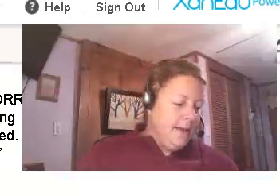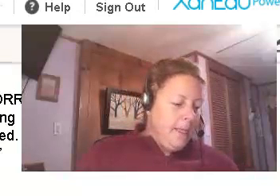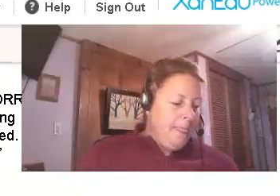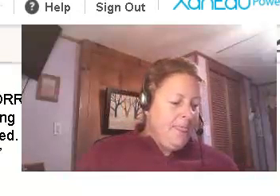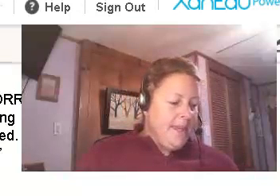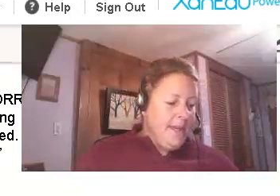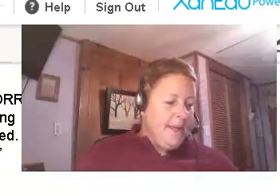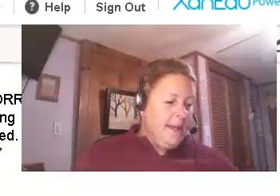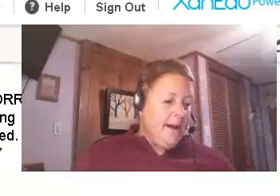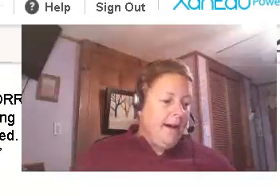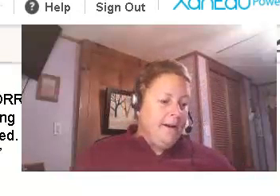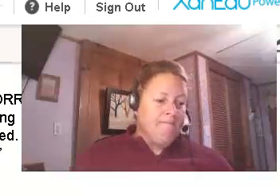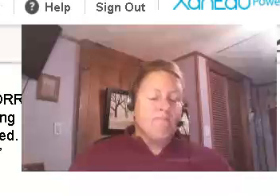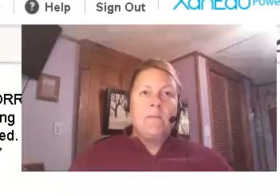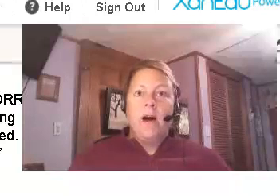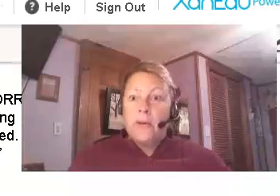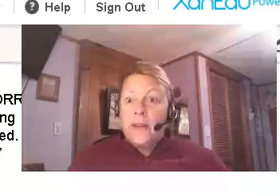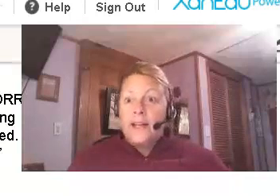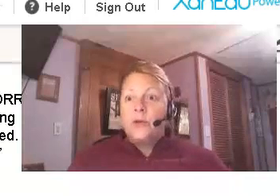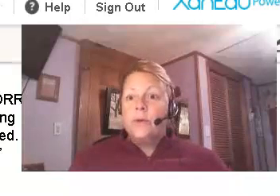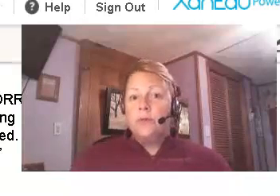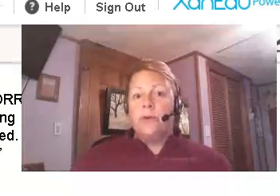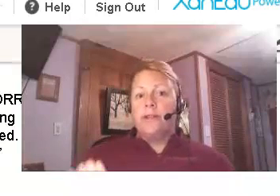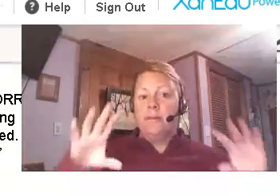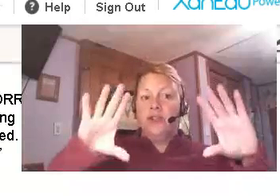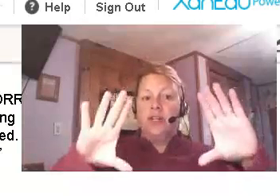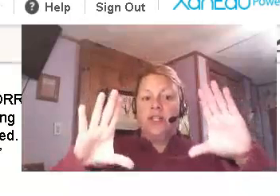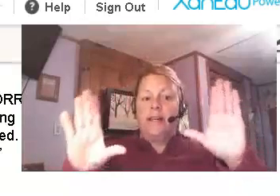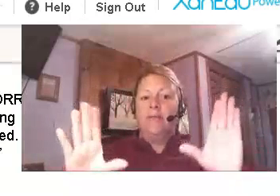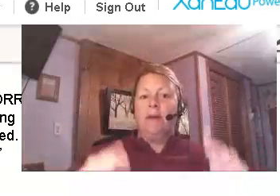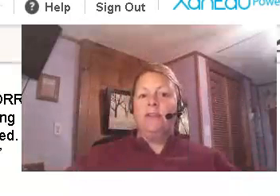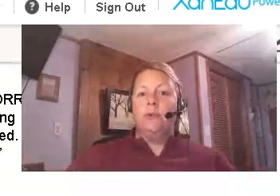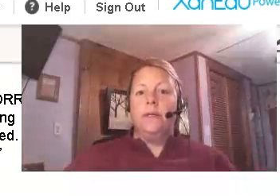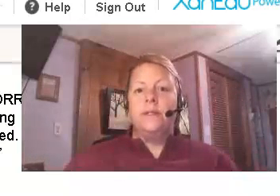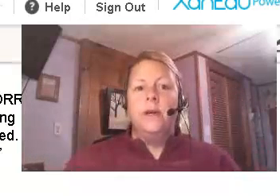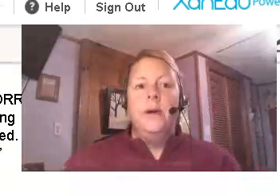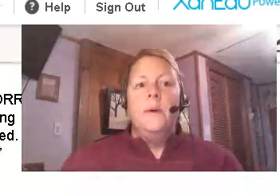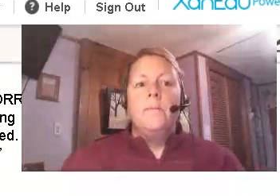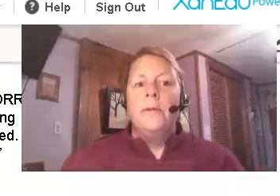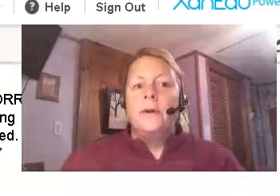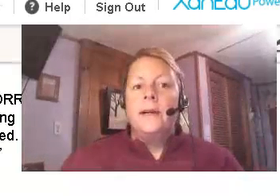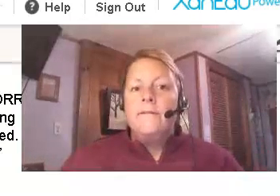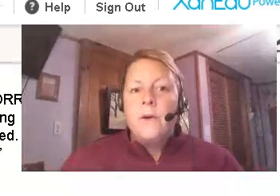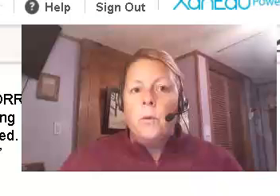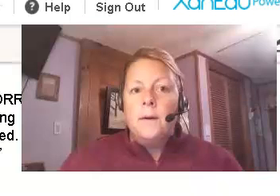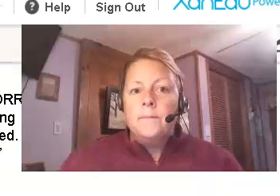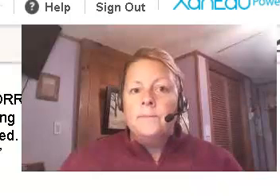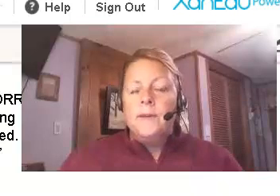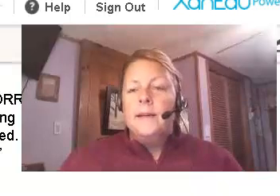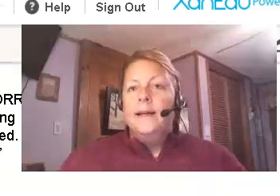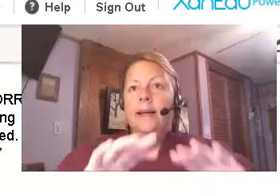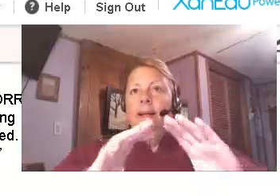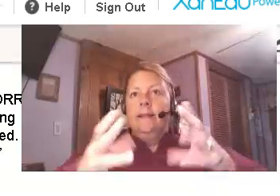And the other thing I do is for demonstrations, I have my students put their info